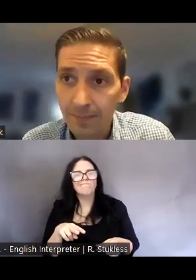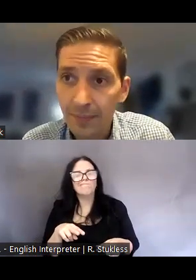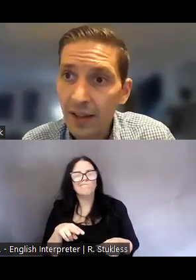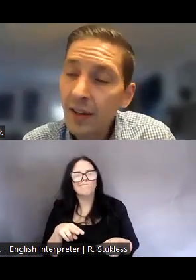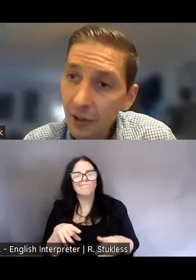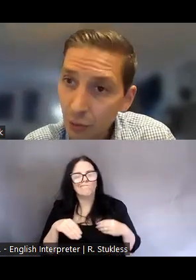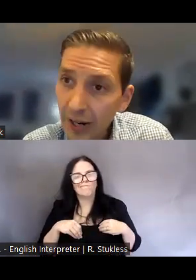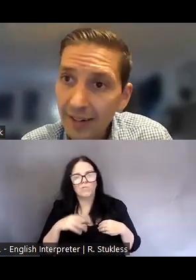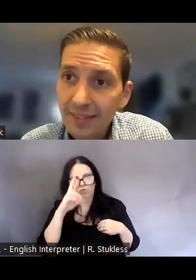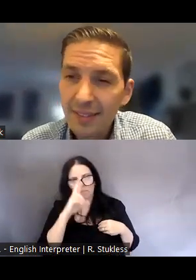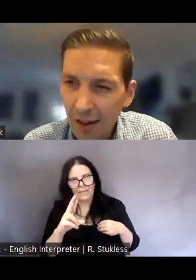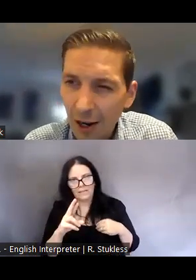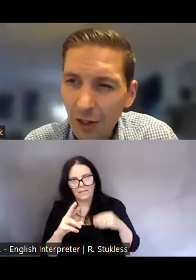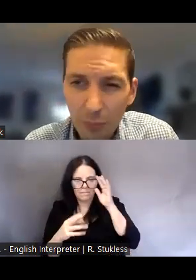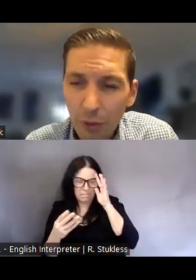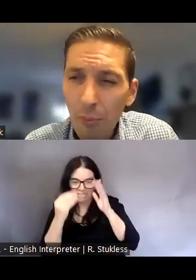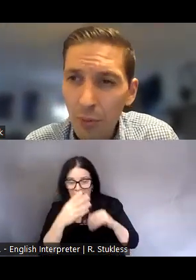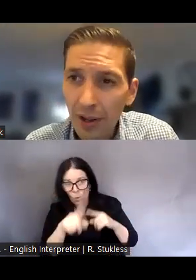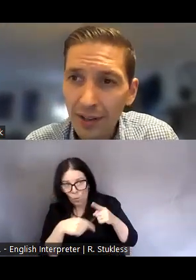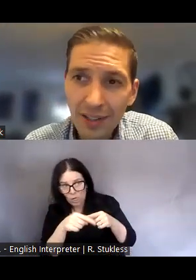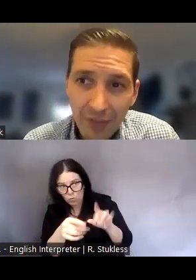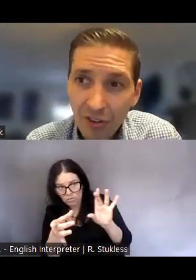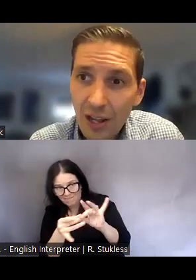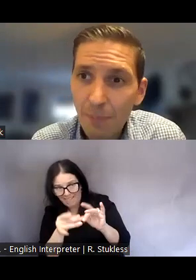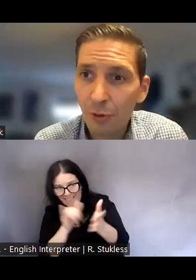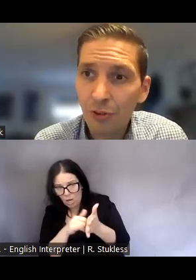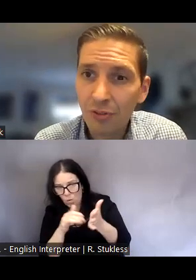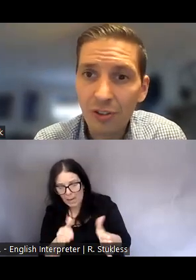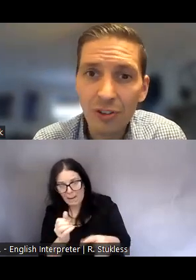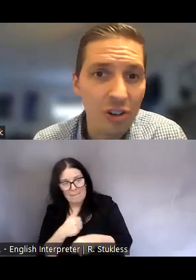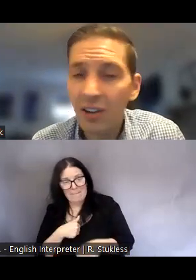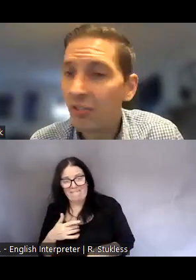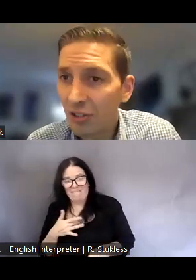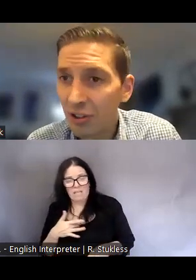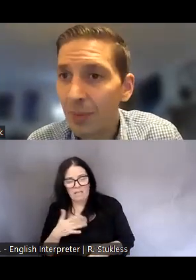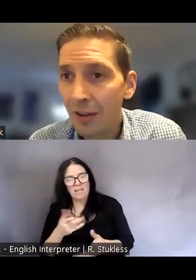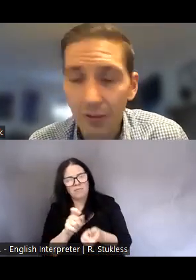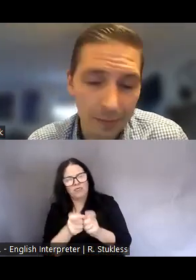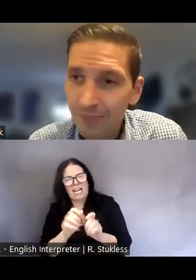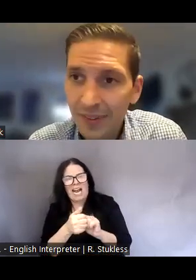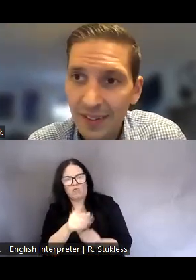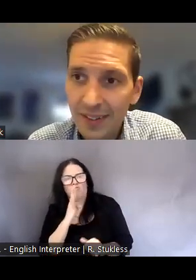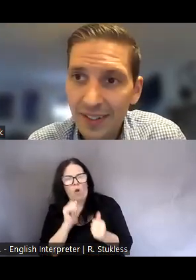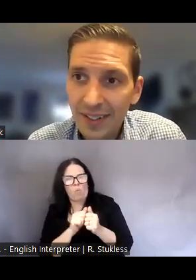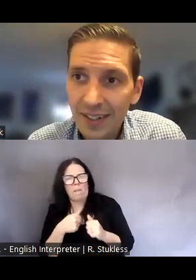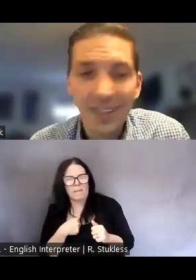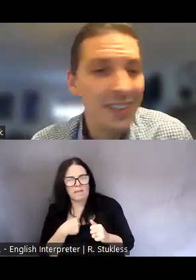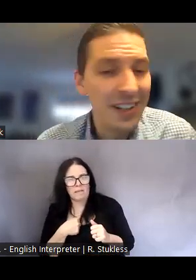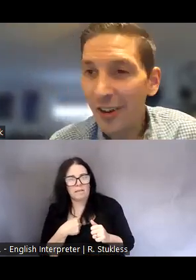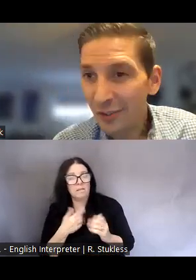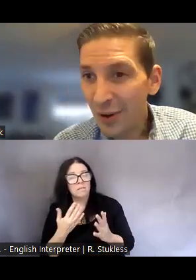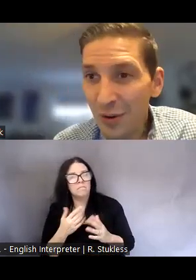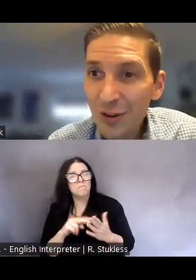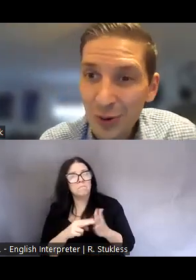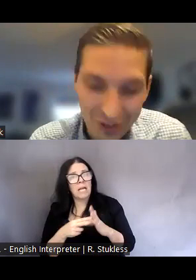to me. A direct, honest, appropriate way of asking that person to change their behavior.